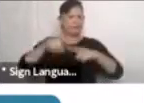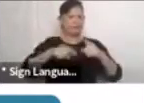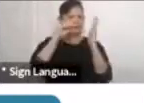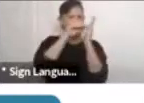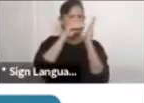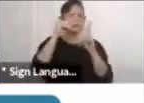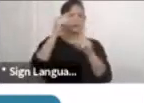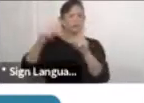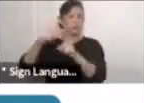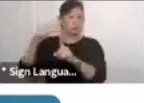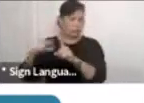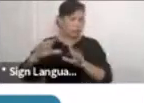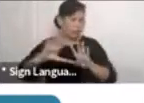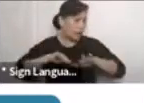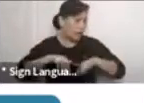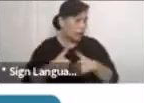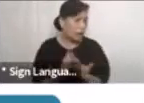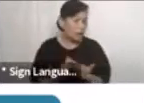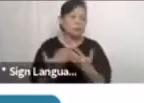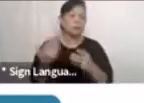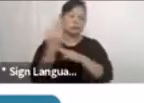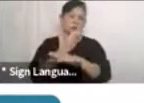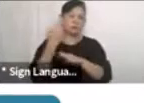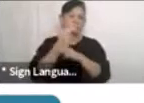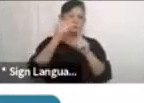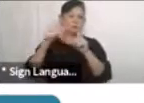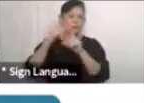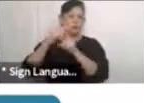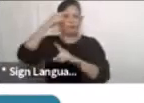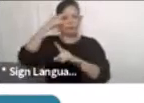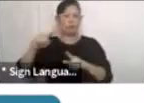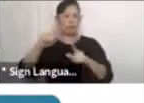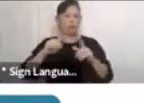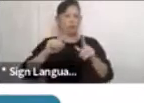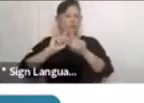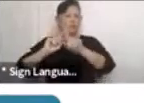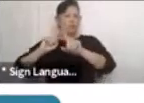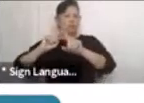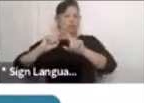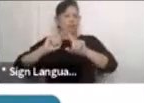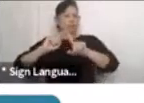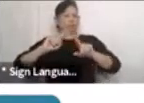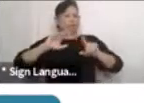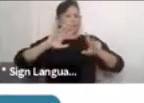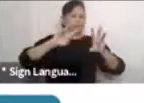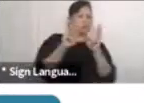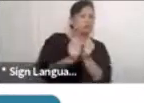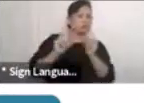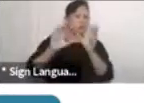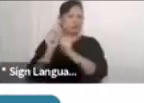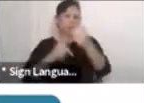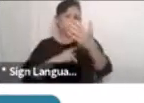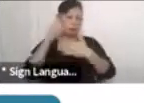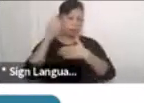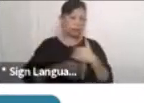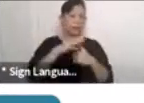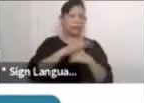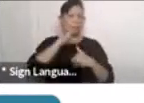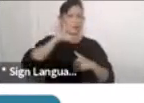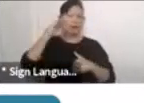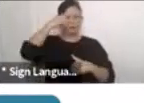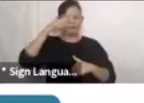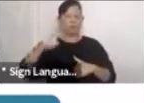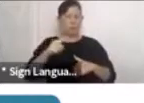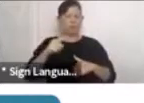we use the glossary in terms of designing further interventions to ensure that there's quality access to life-saving information on sexual